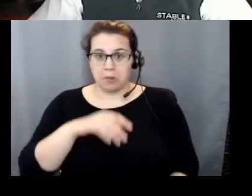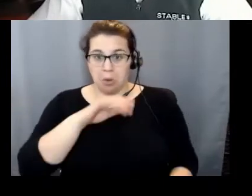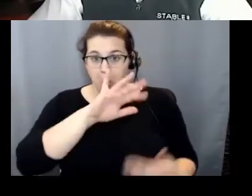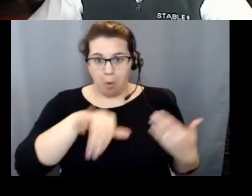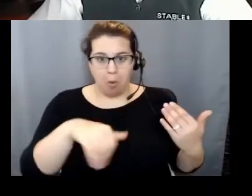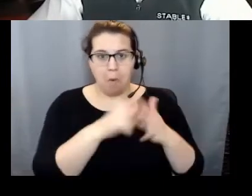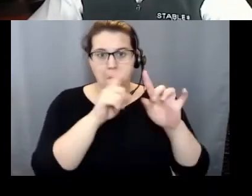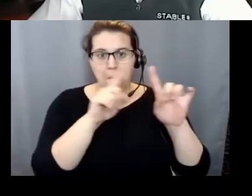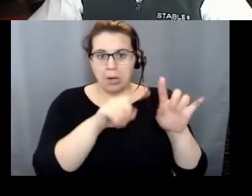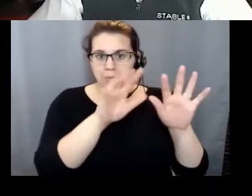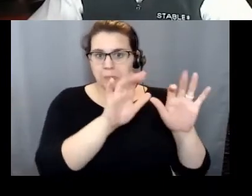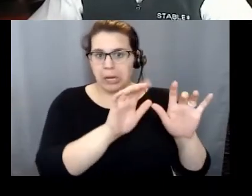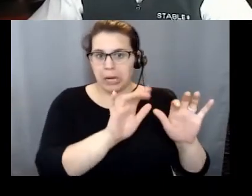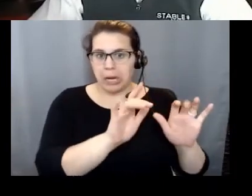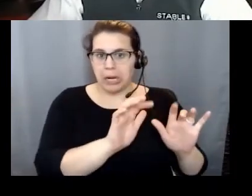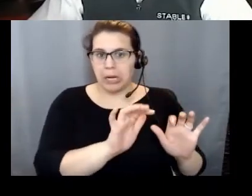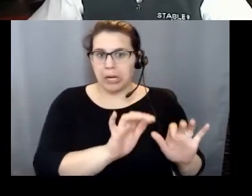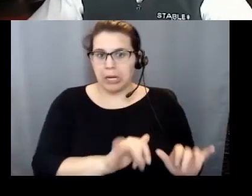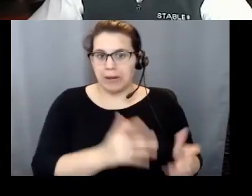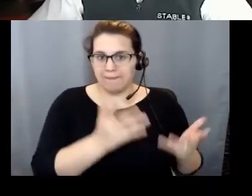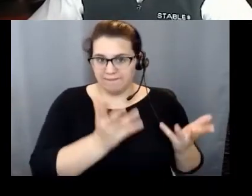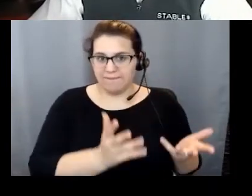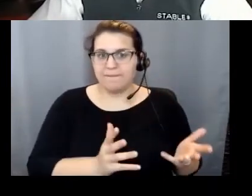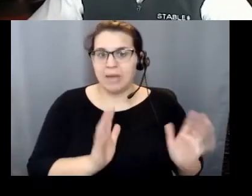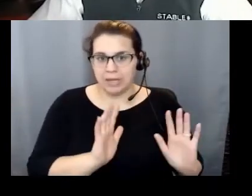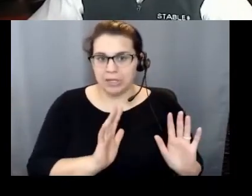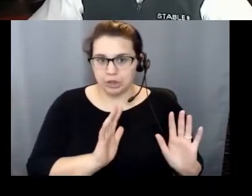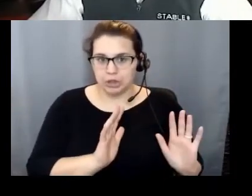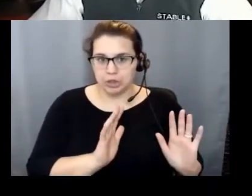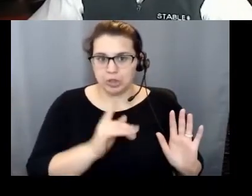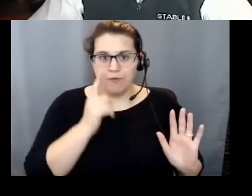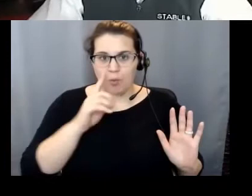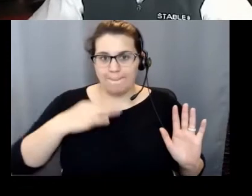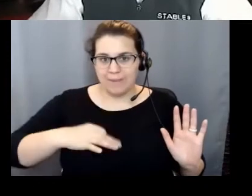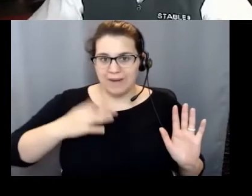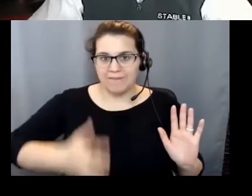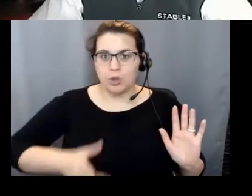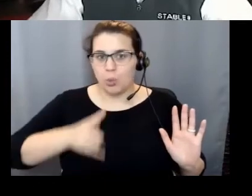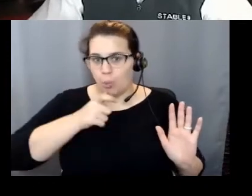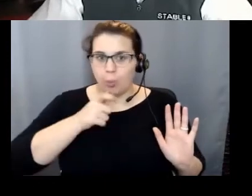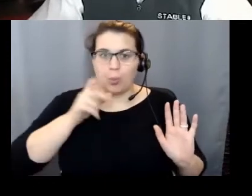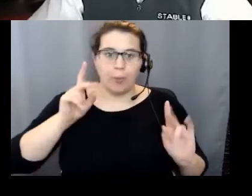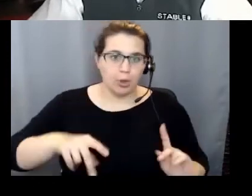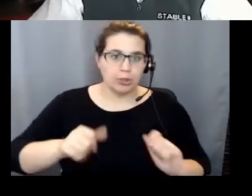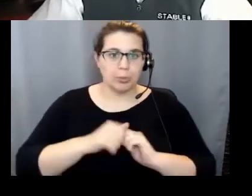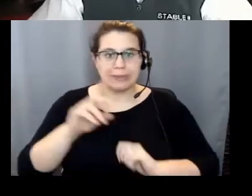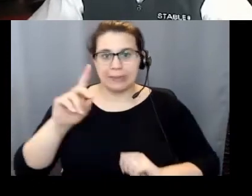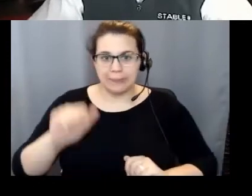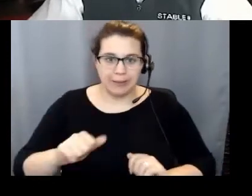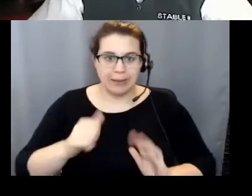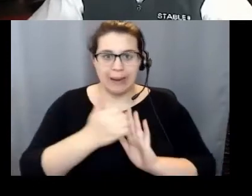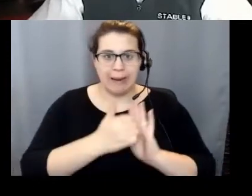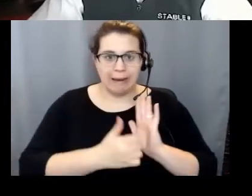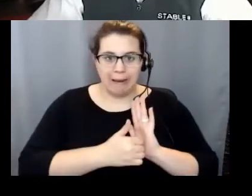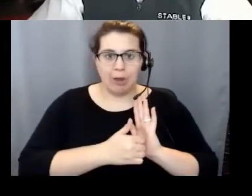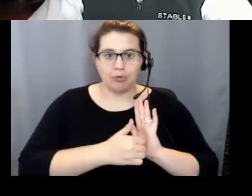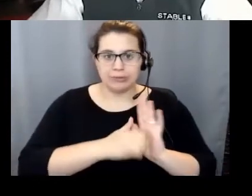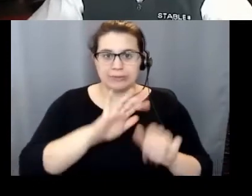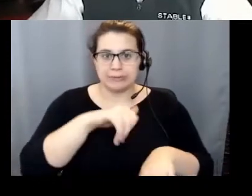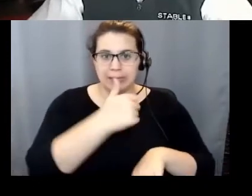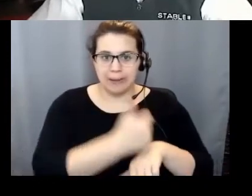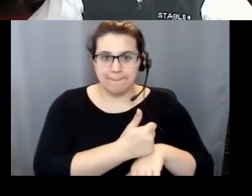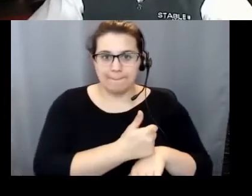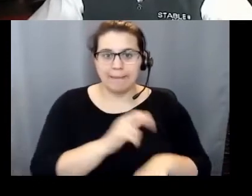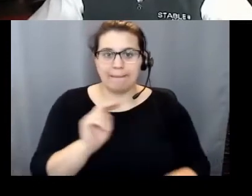the individual whose account this will be, the individual with the disability, you go ahead and click the next button at the bottom, and